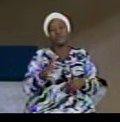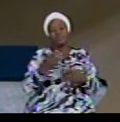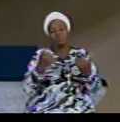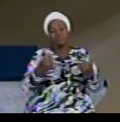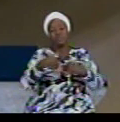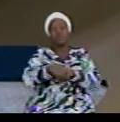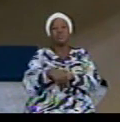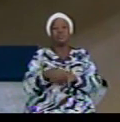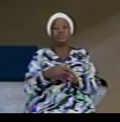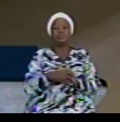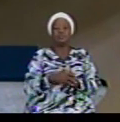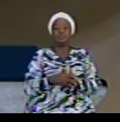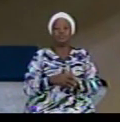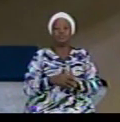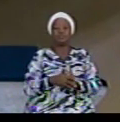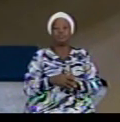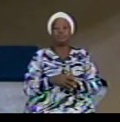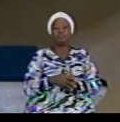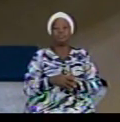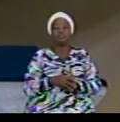tonight.